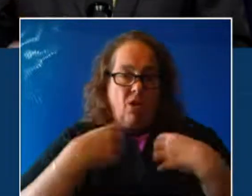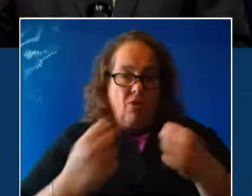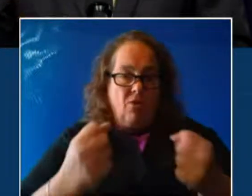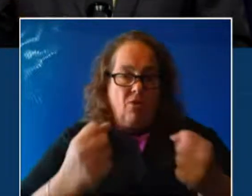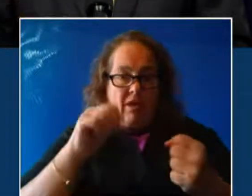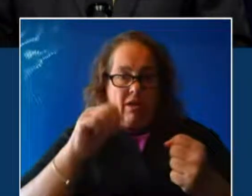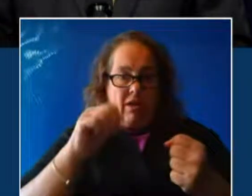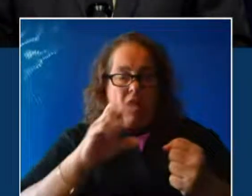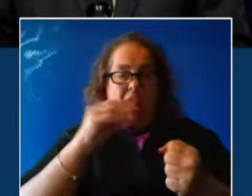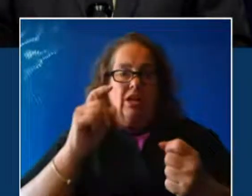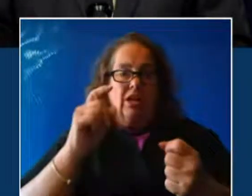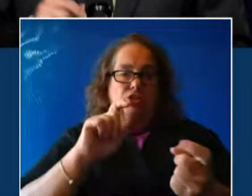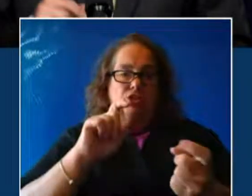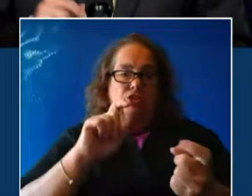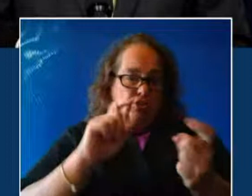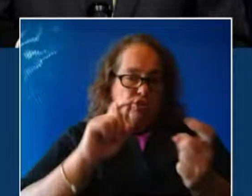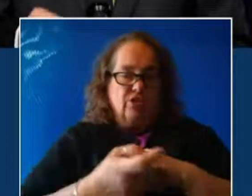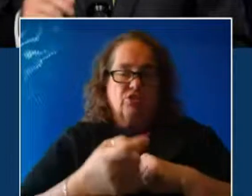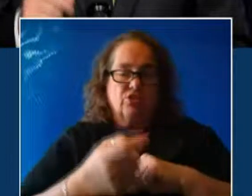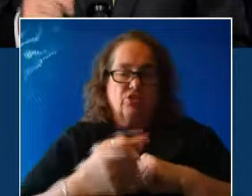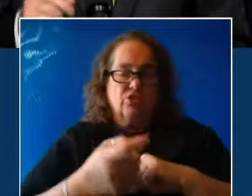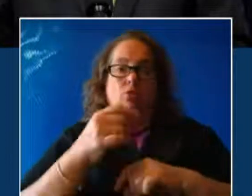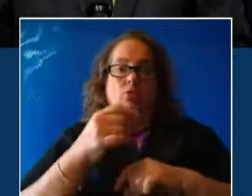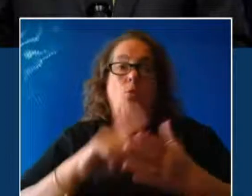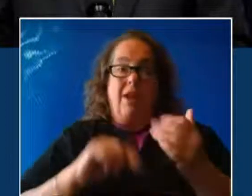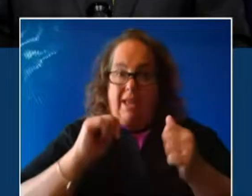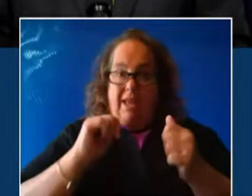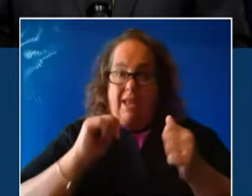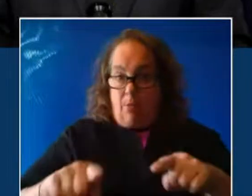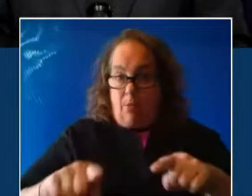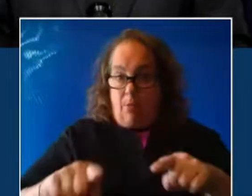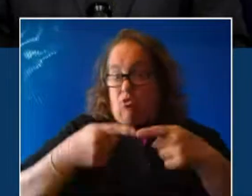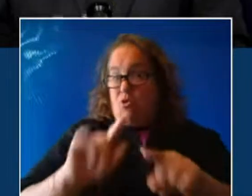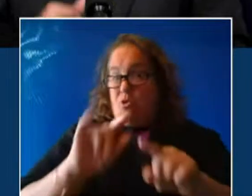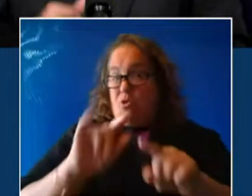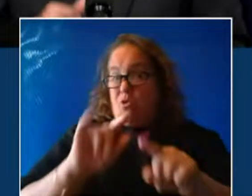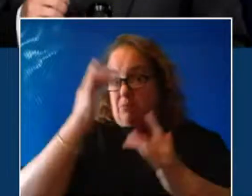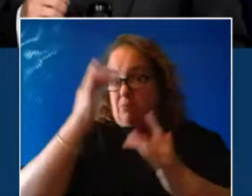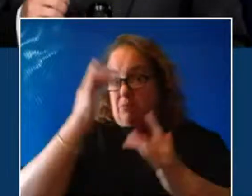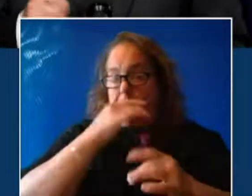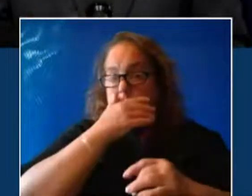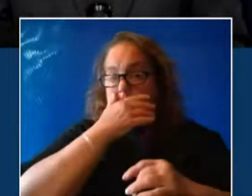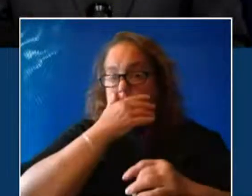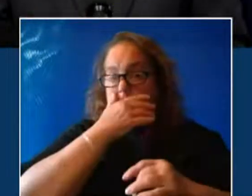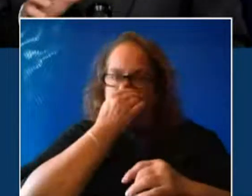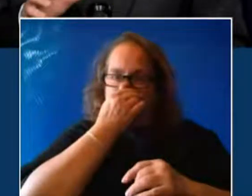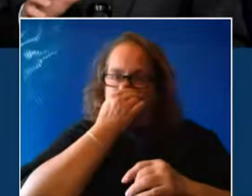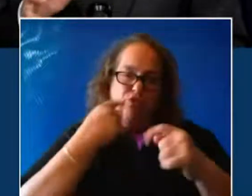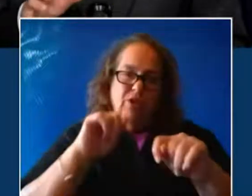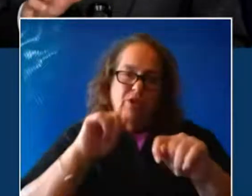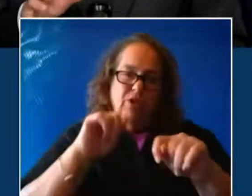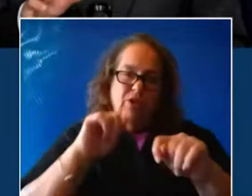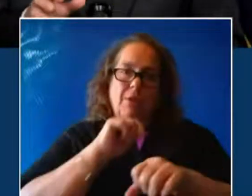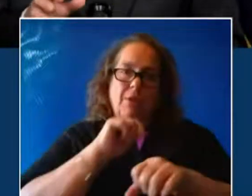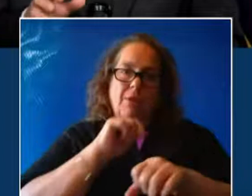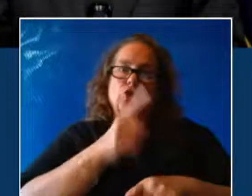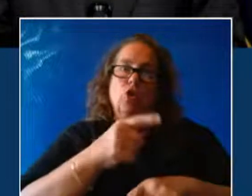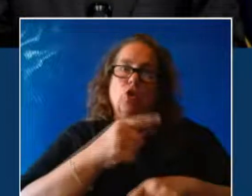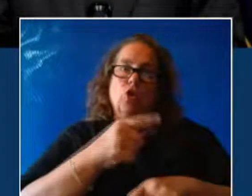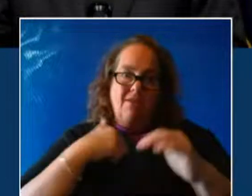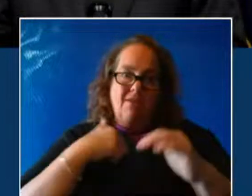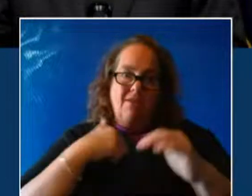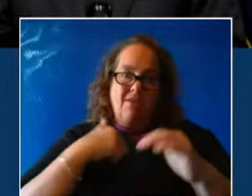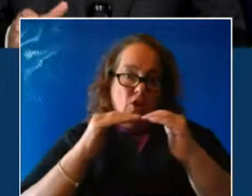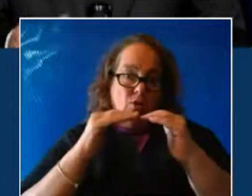this pandemic. We are currently ensuring that we have an equitable rollout of our vaccines, and we have more work to